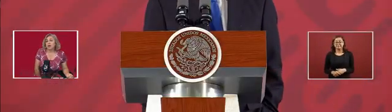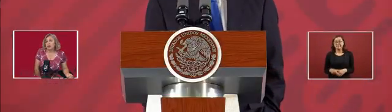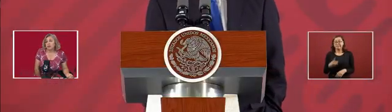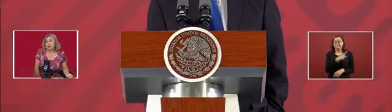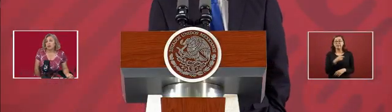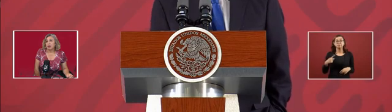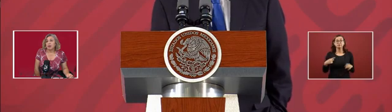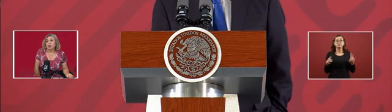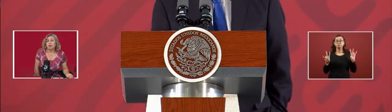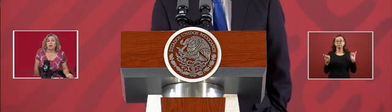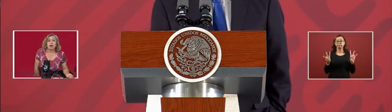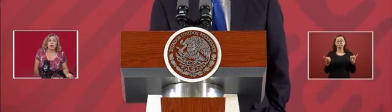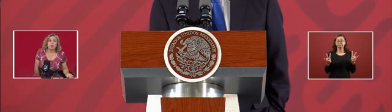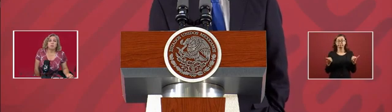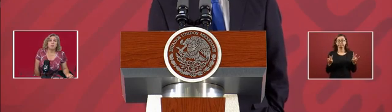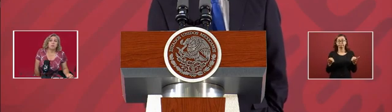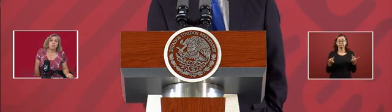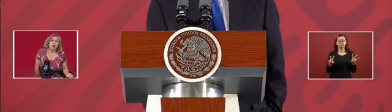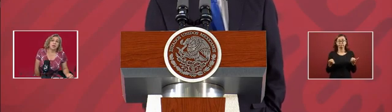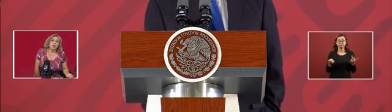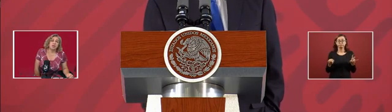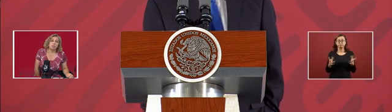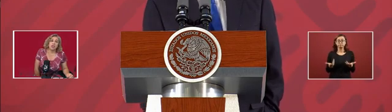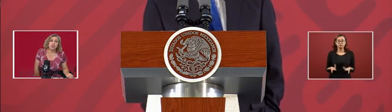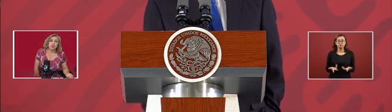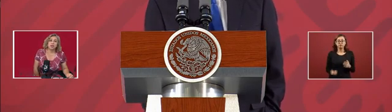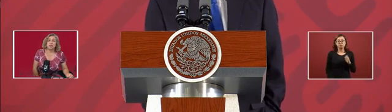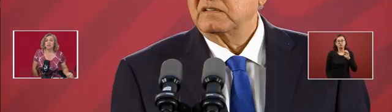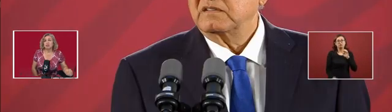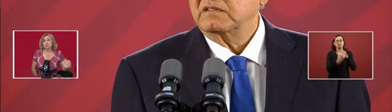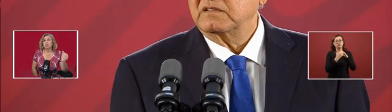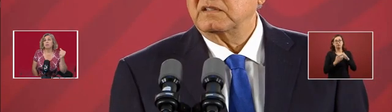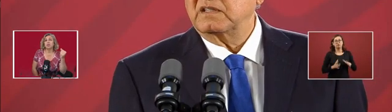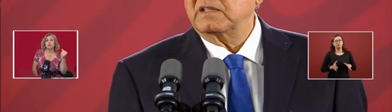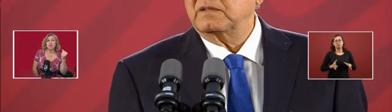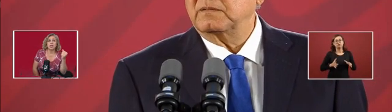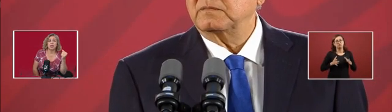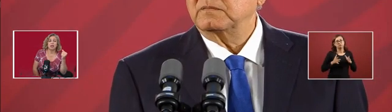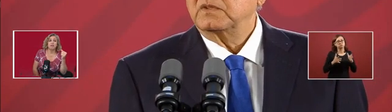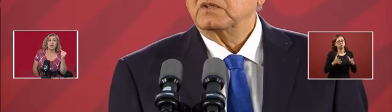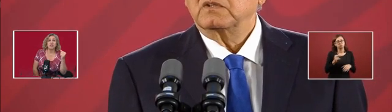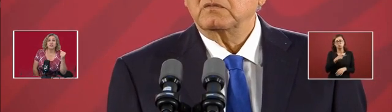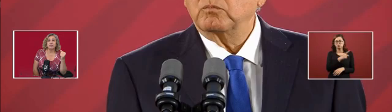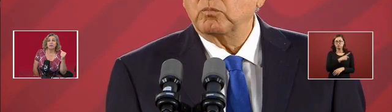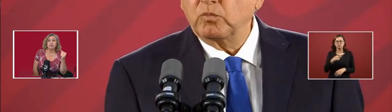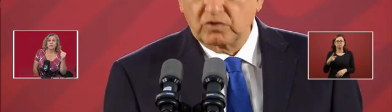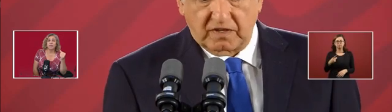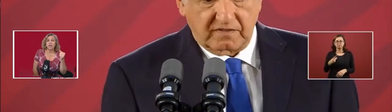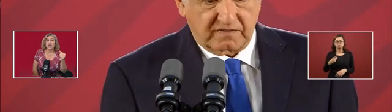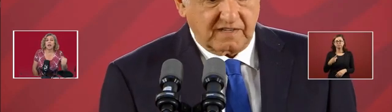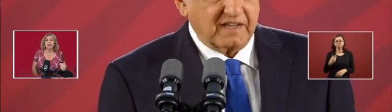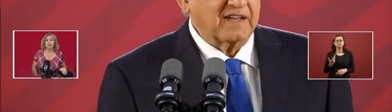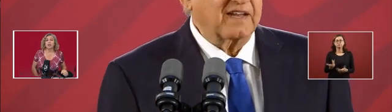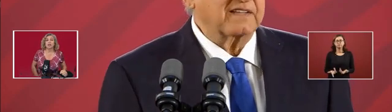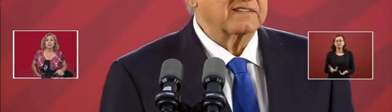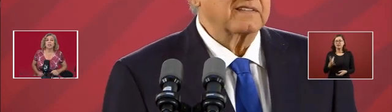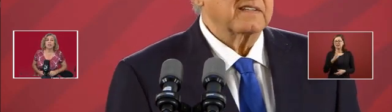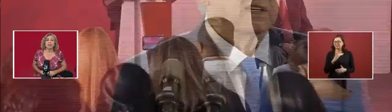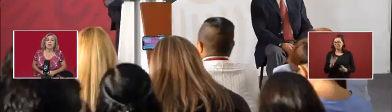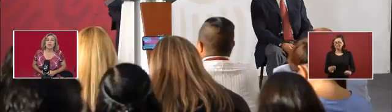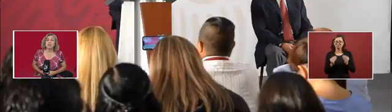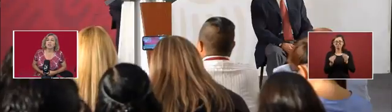the 70% del agua del southeast país. has 70% of the water for the country. Entonces, So esto va a ayudar this